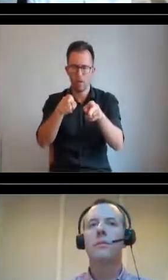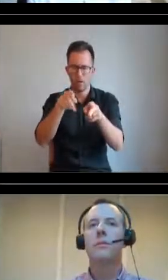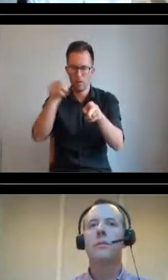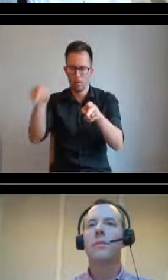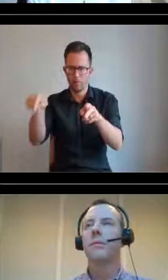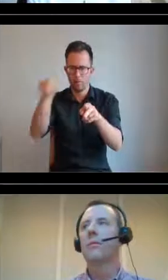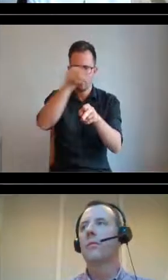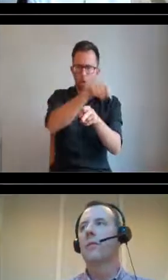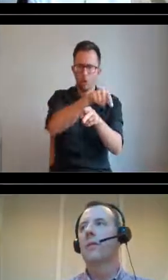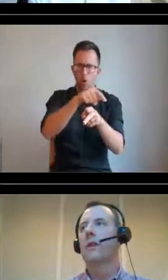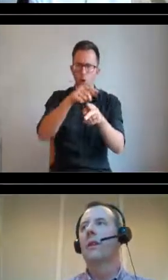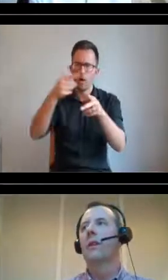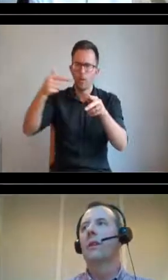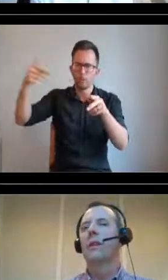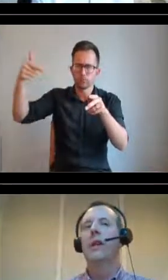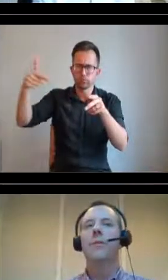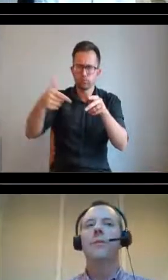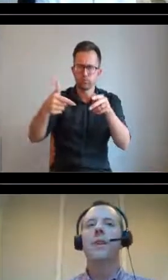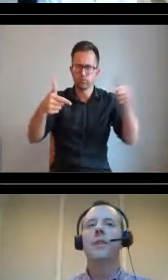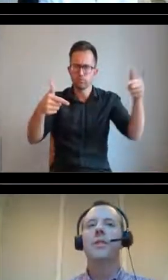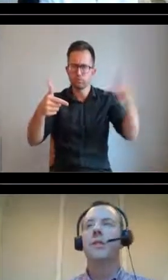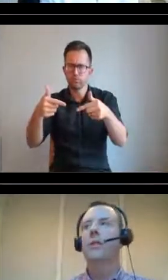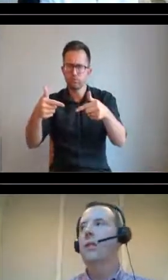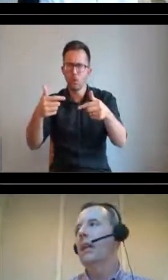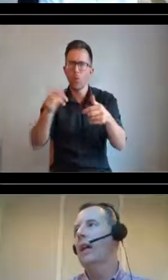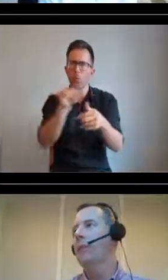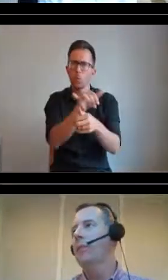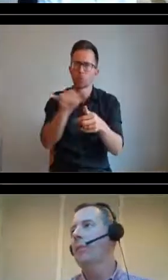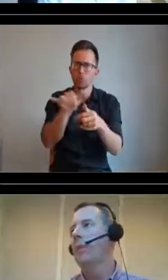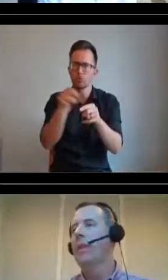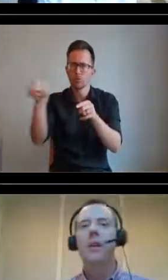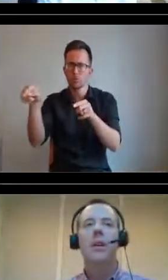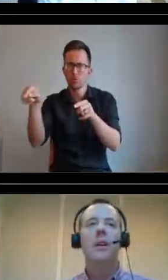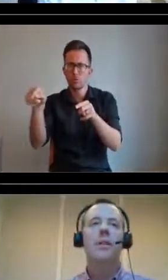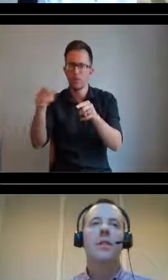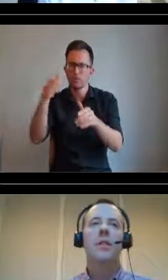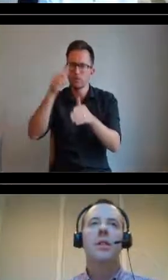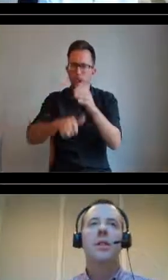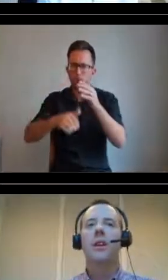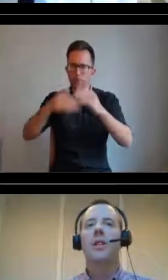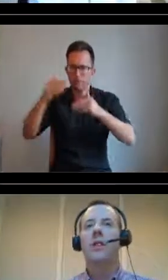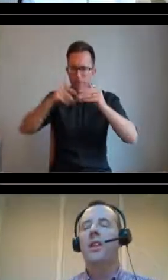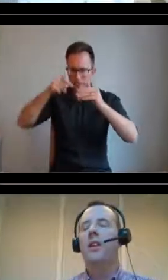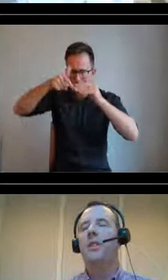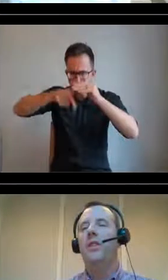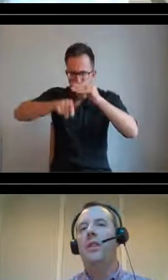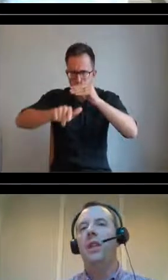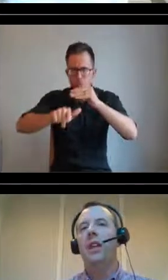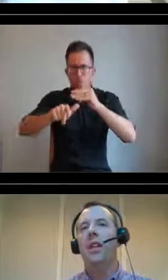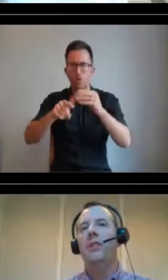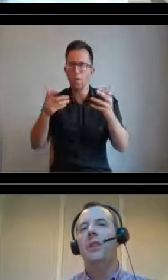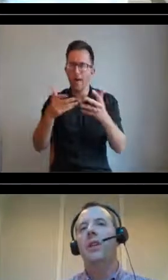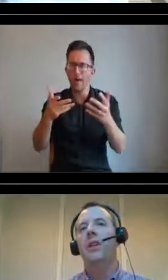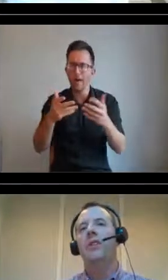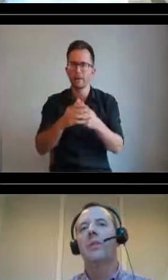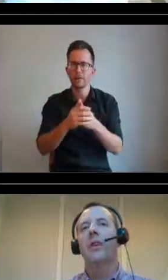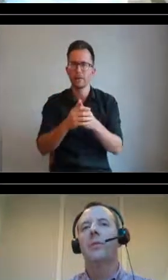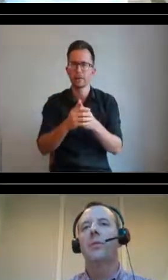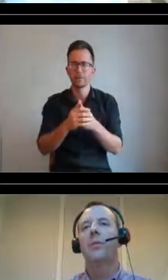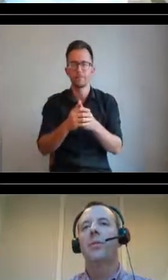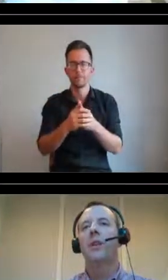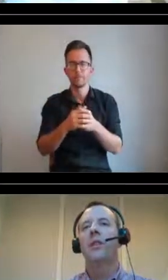from? Steve, would you mind picking that up? Yep, yeah, sure. So the current intention is